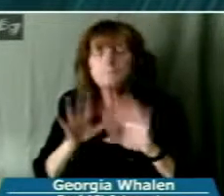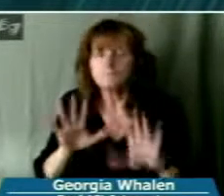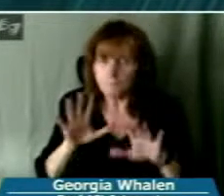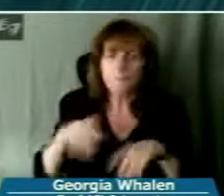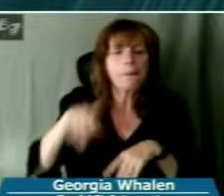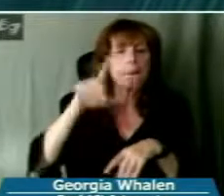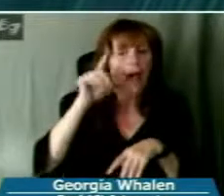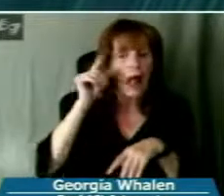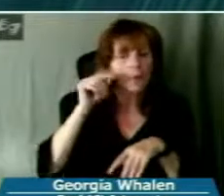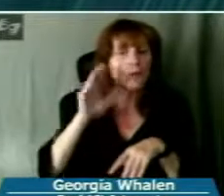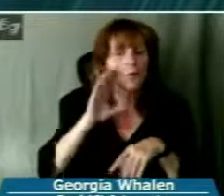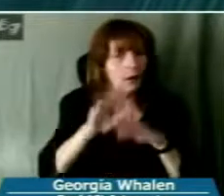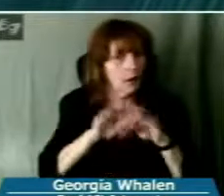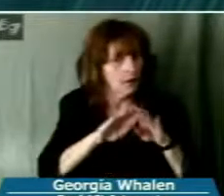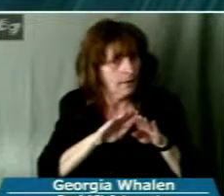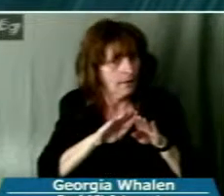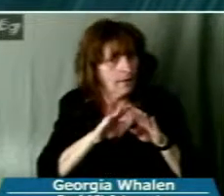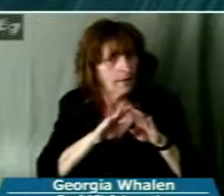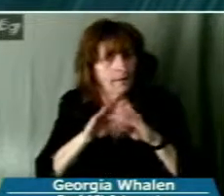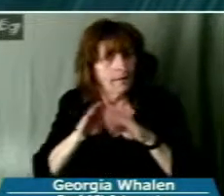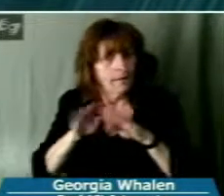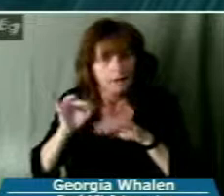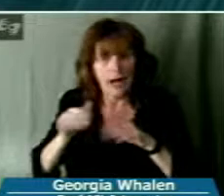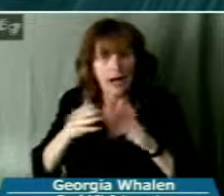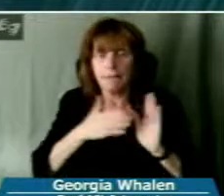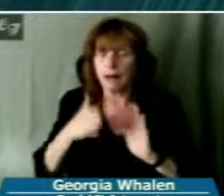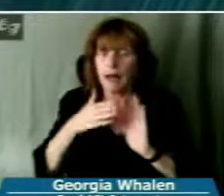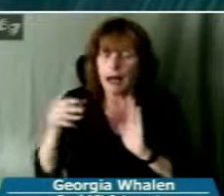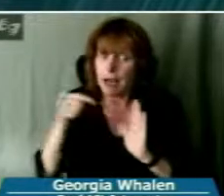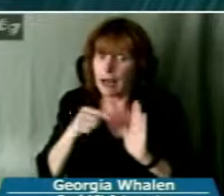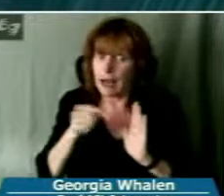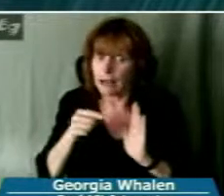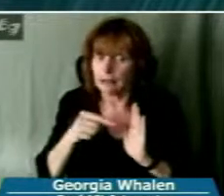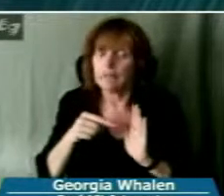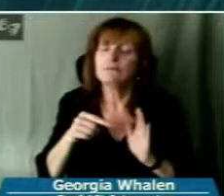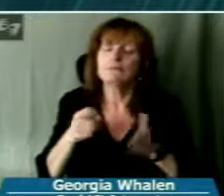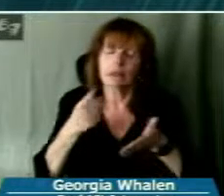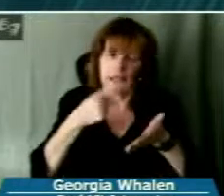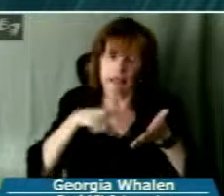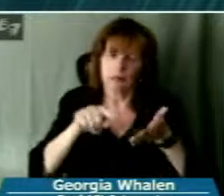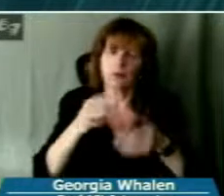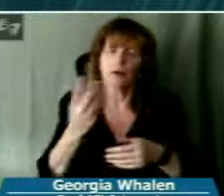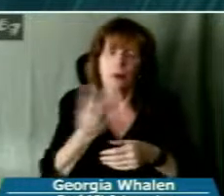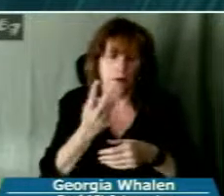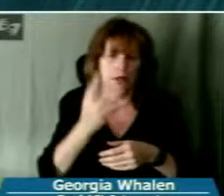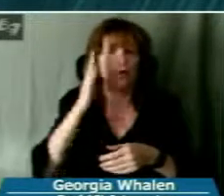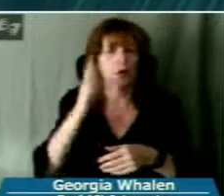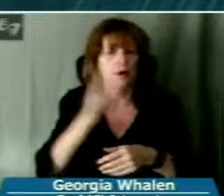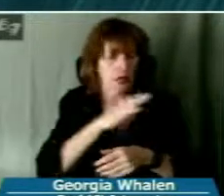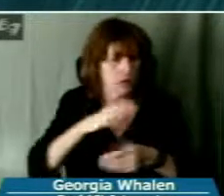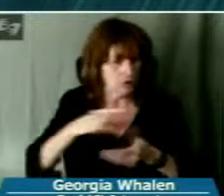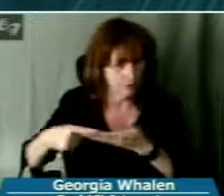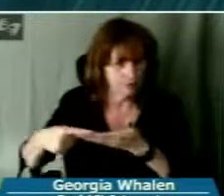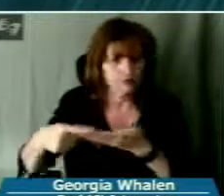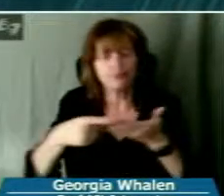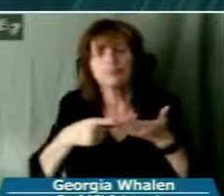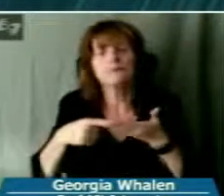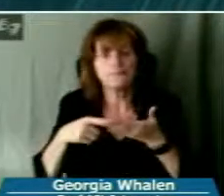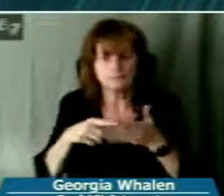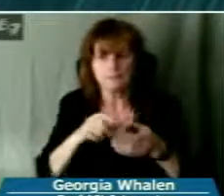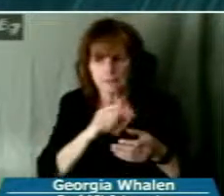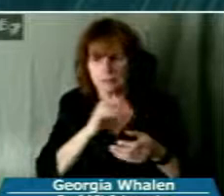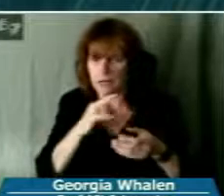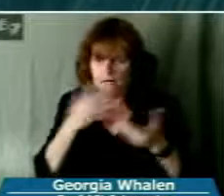the Hamilton Reopens Plan will be presented to council next Wednesday's council meeting. Staff have been working hard at a reopening